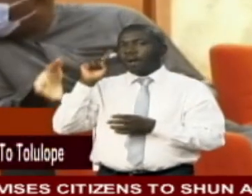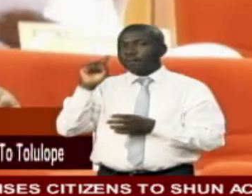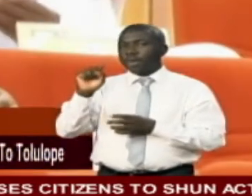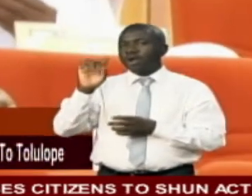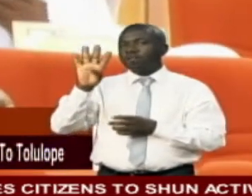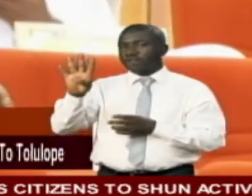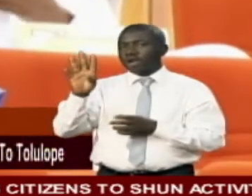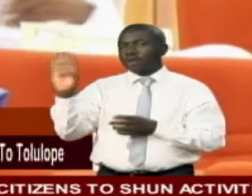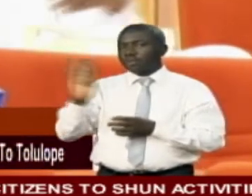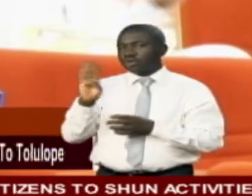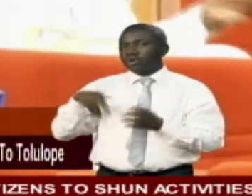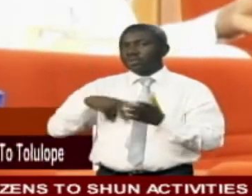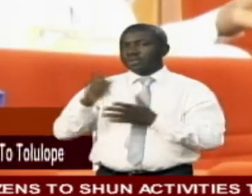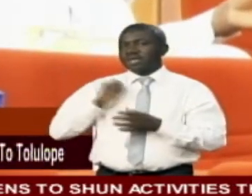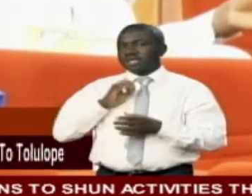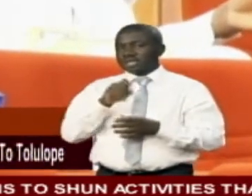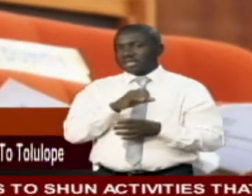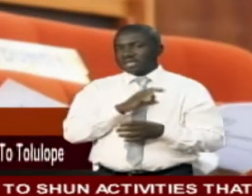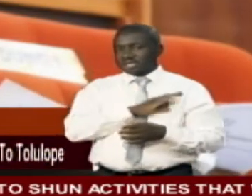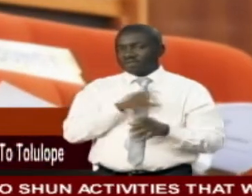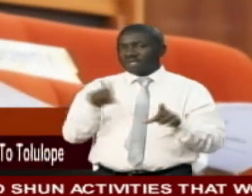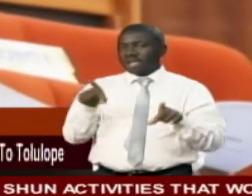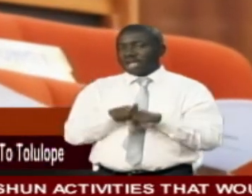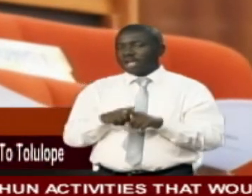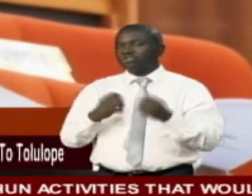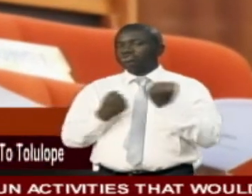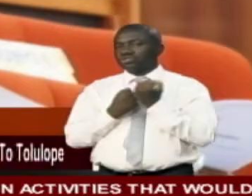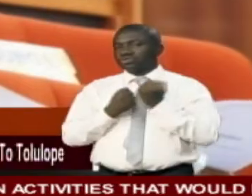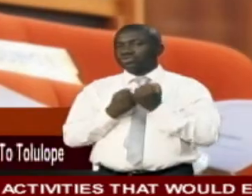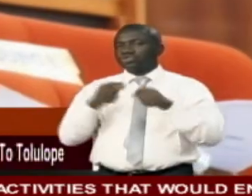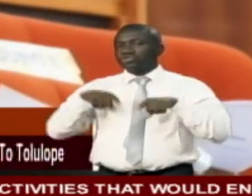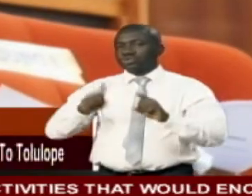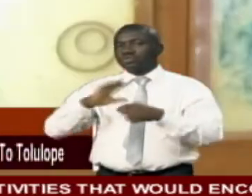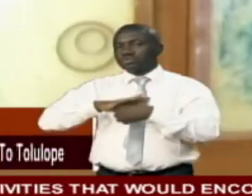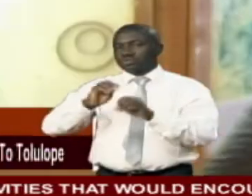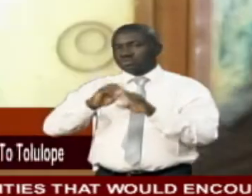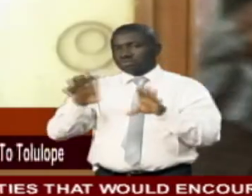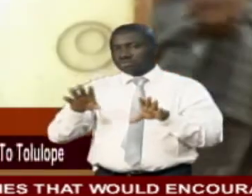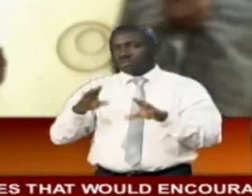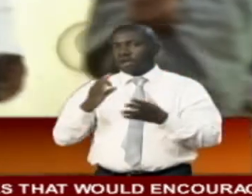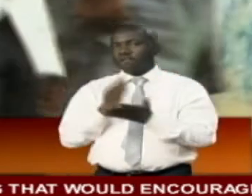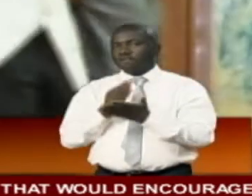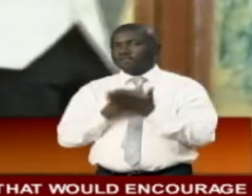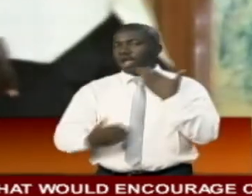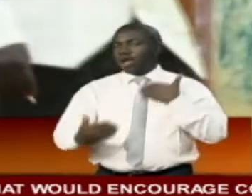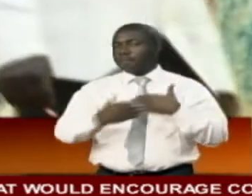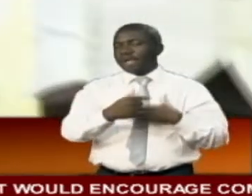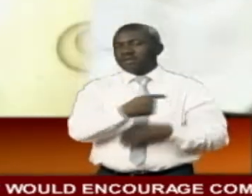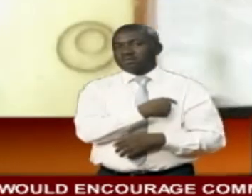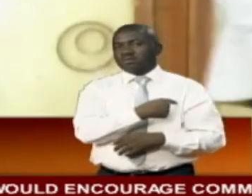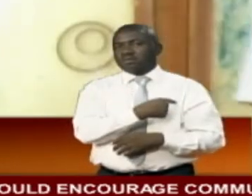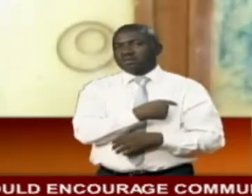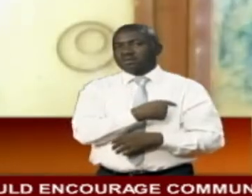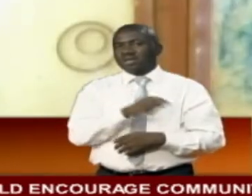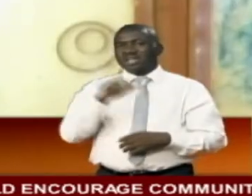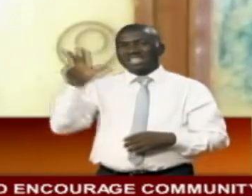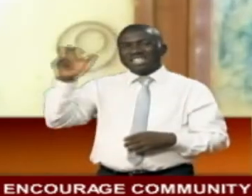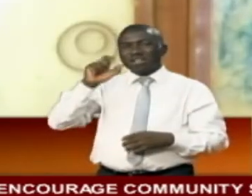for COVID-19. The funds are to be returned to the coffers of the Commission. They talk about spending 3.something billion on